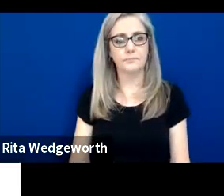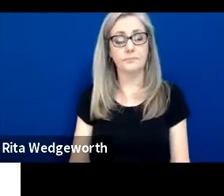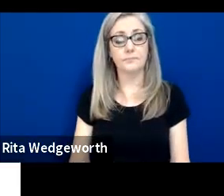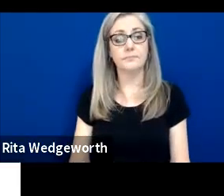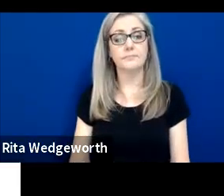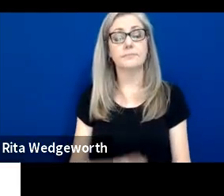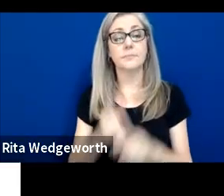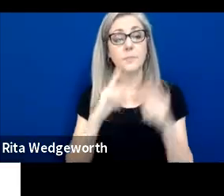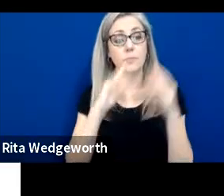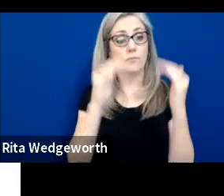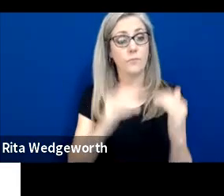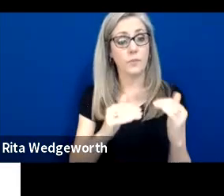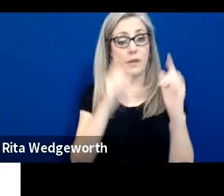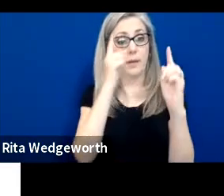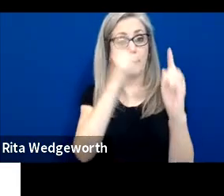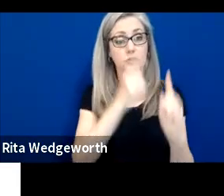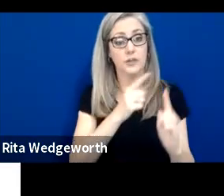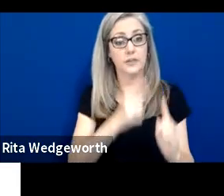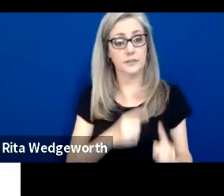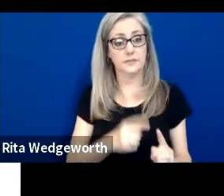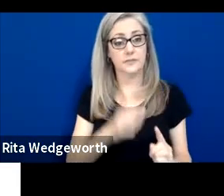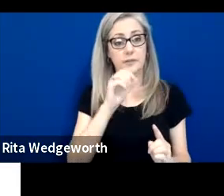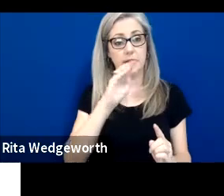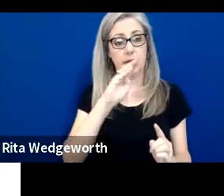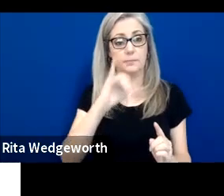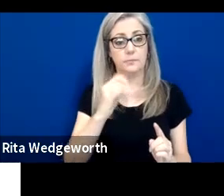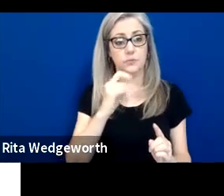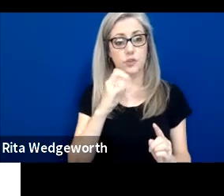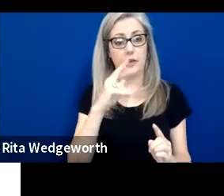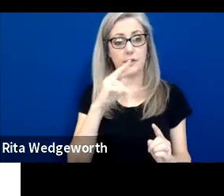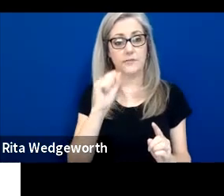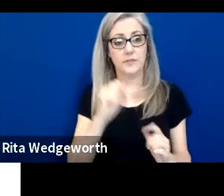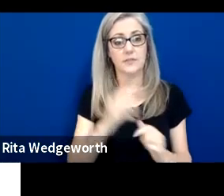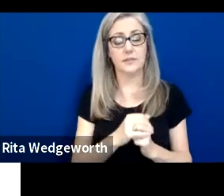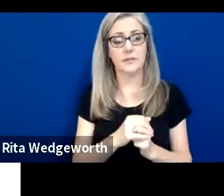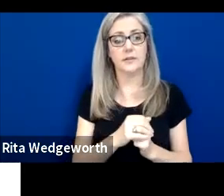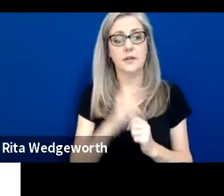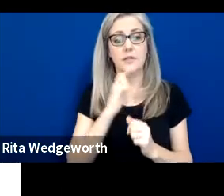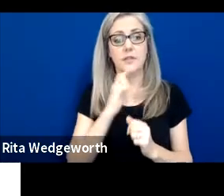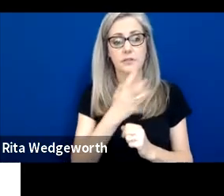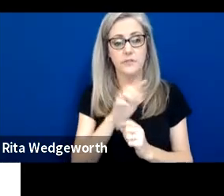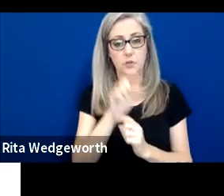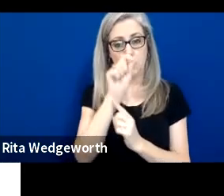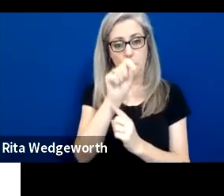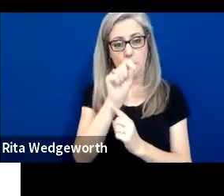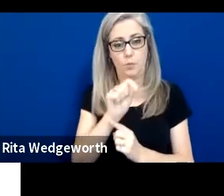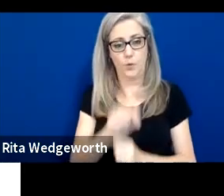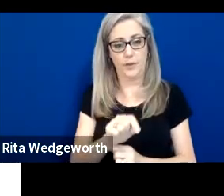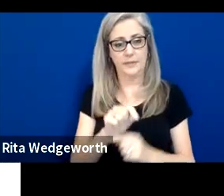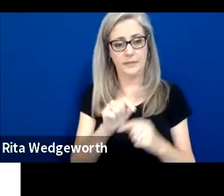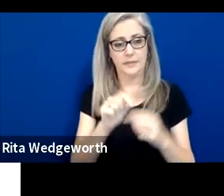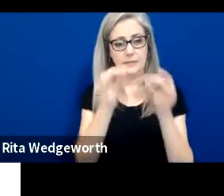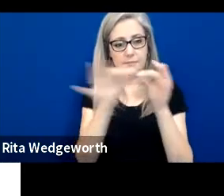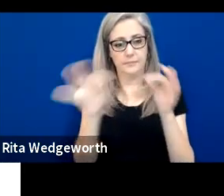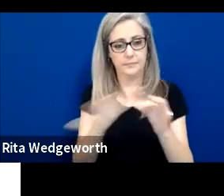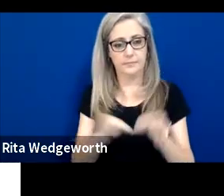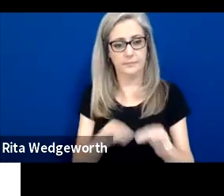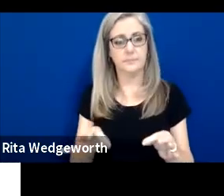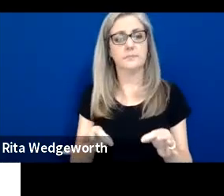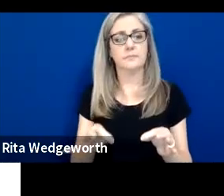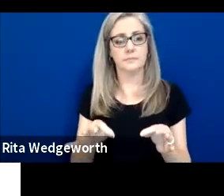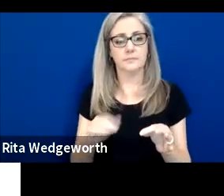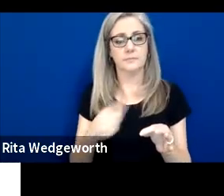Moving on to the objectives, you know, there's a few bullet points there, and I did highlight the